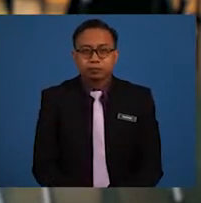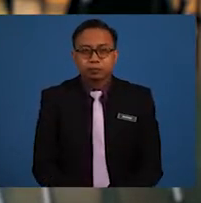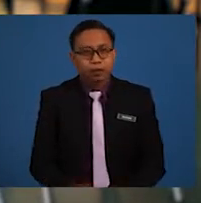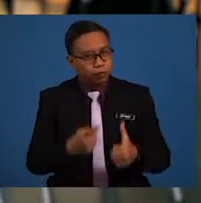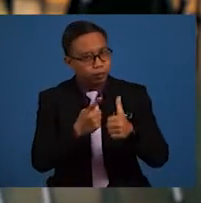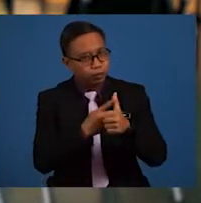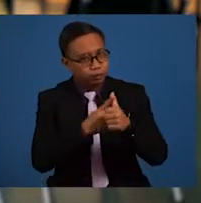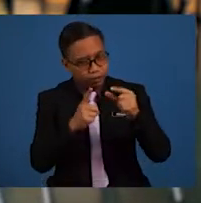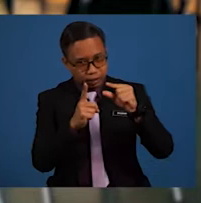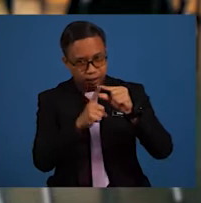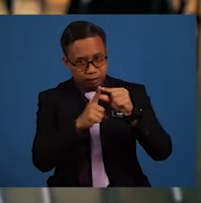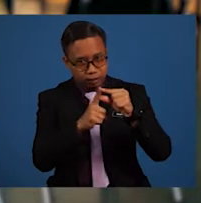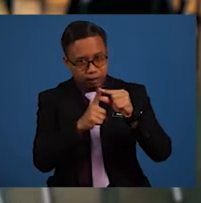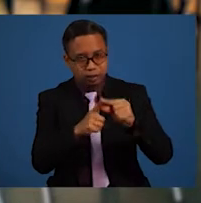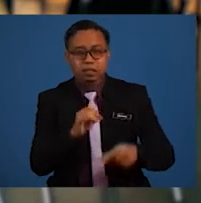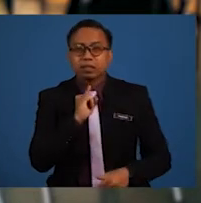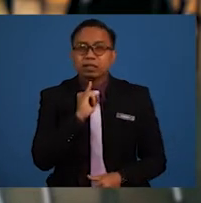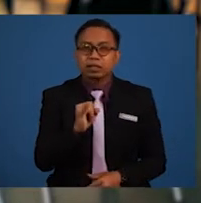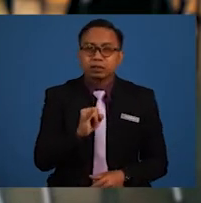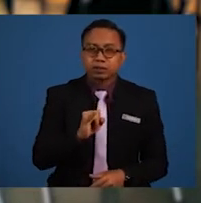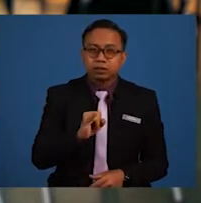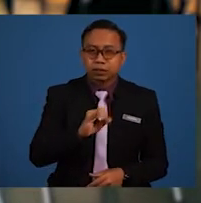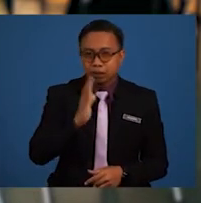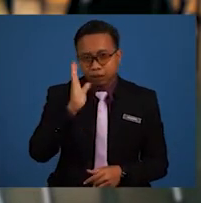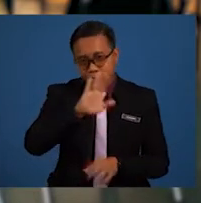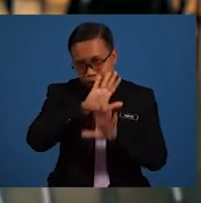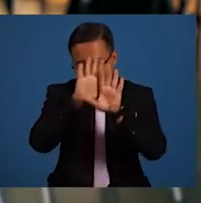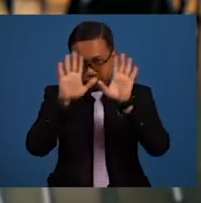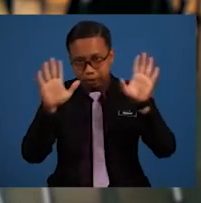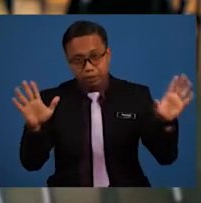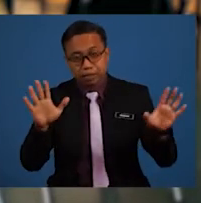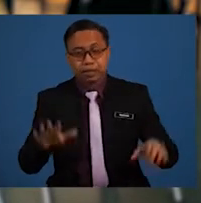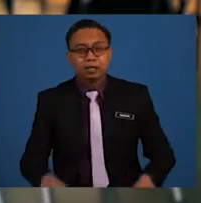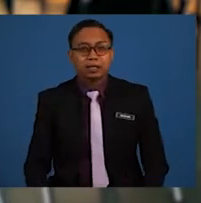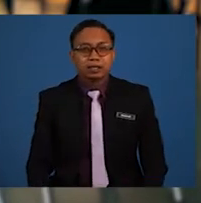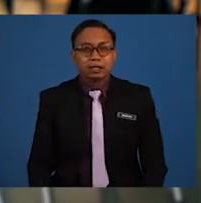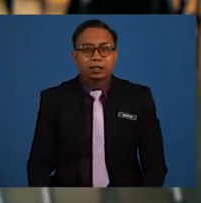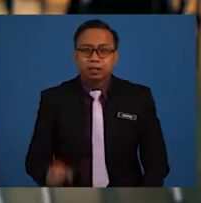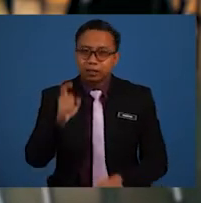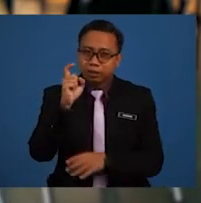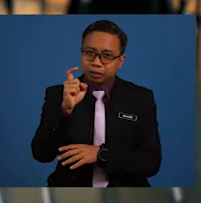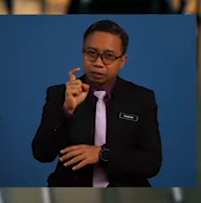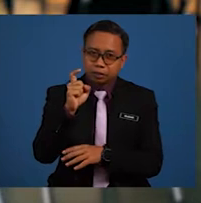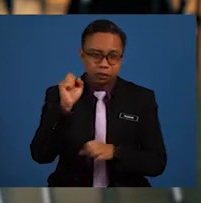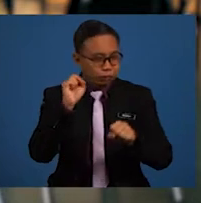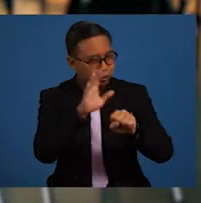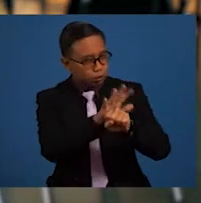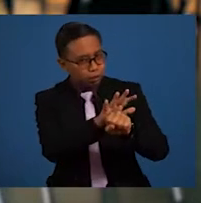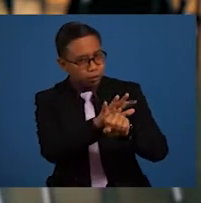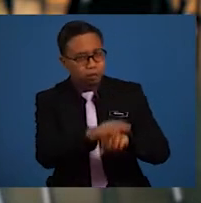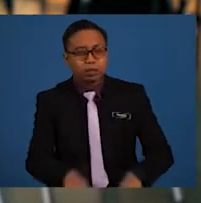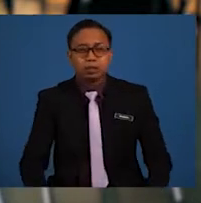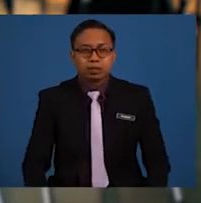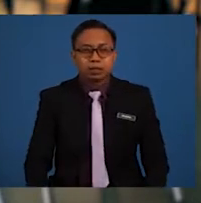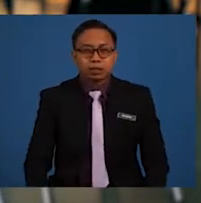The first letter is a clear profession of undying affection.